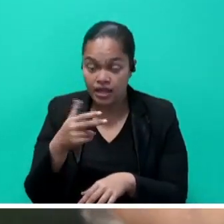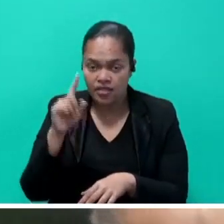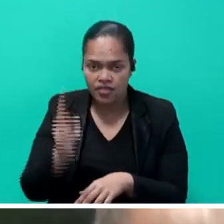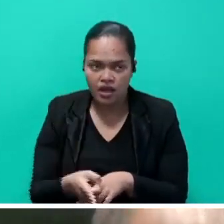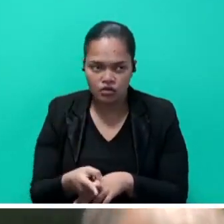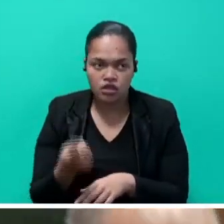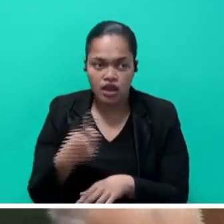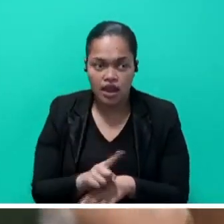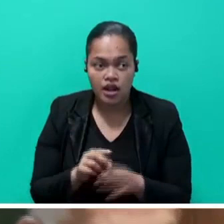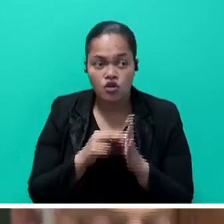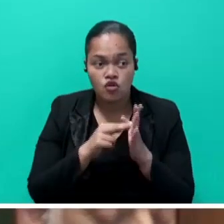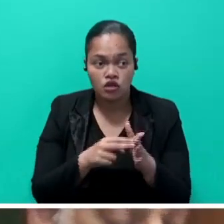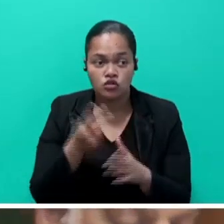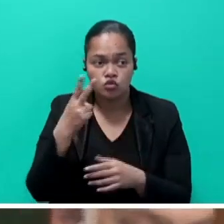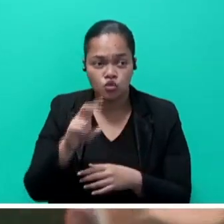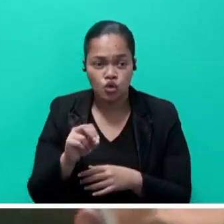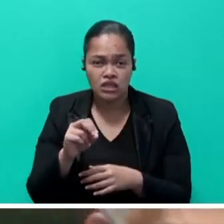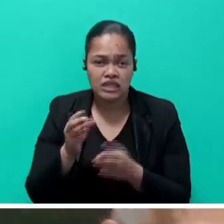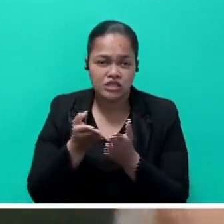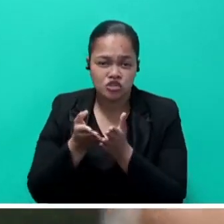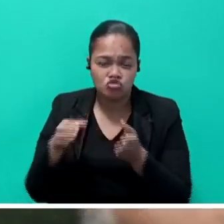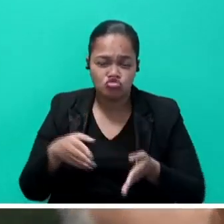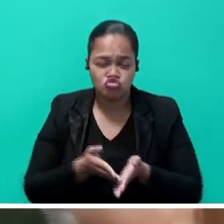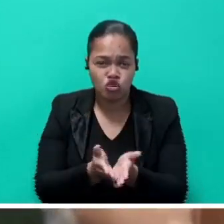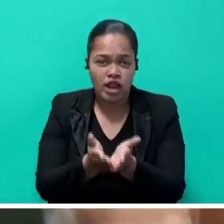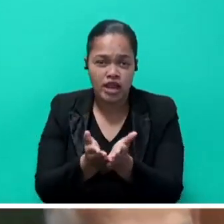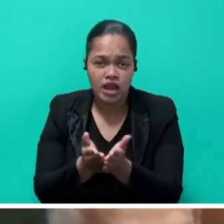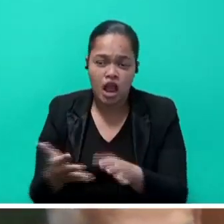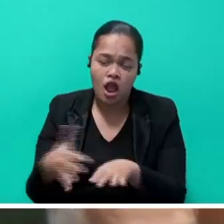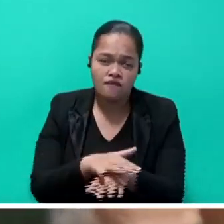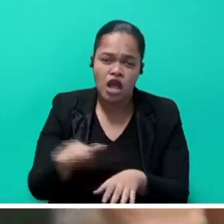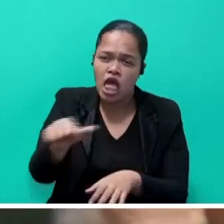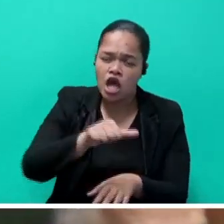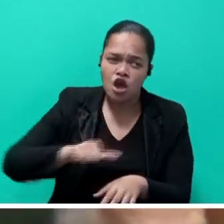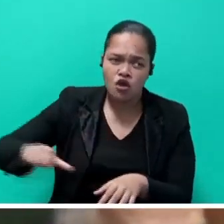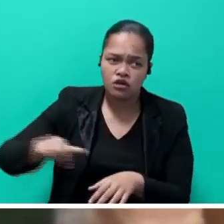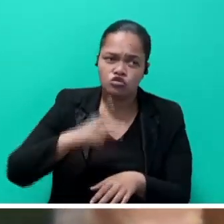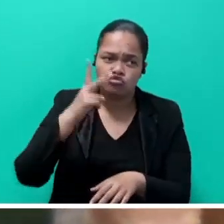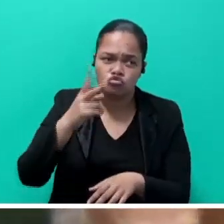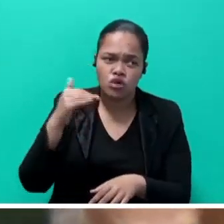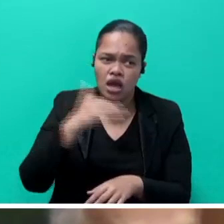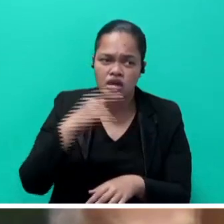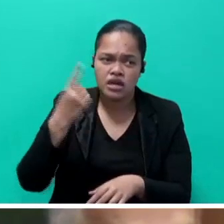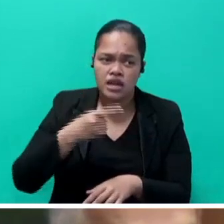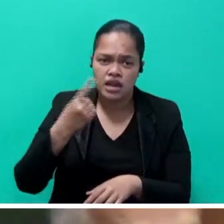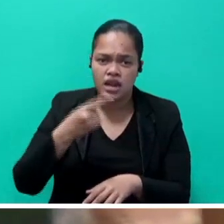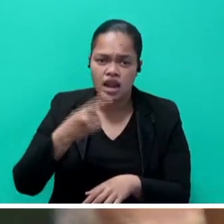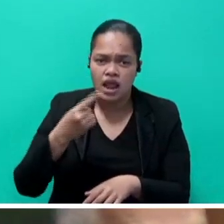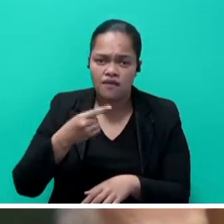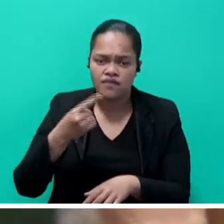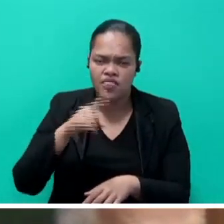Division Drainage Board comprised of 20 drainage schemes covering an area of 211,000